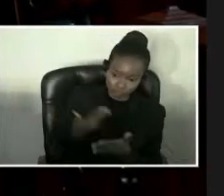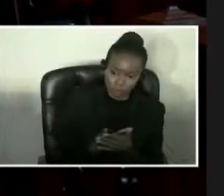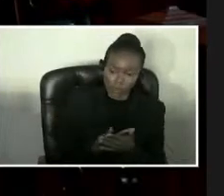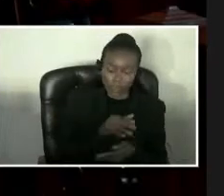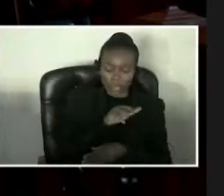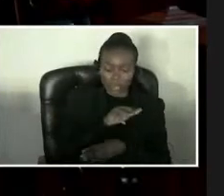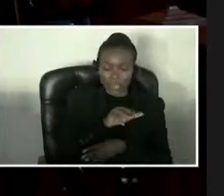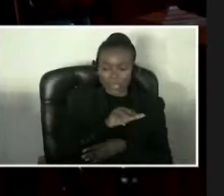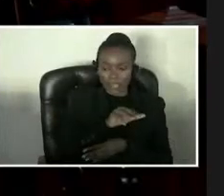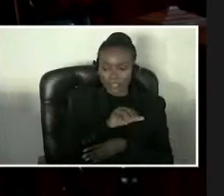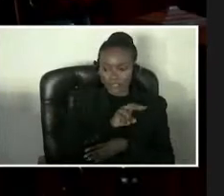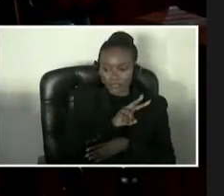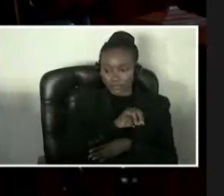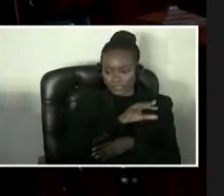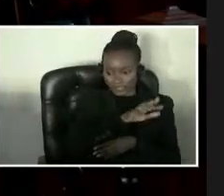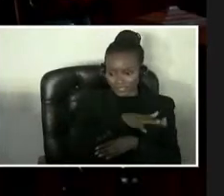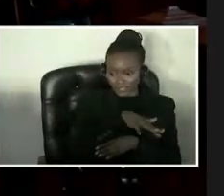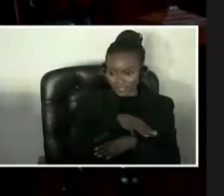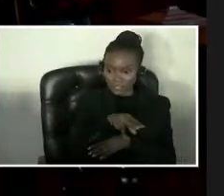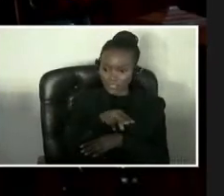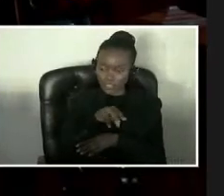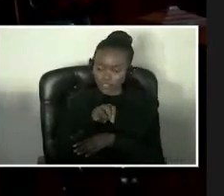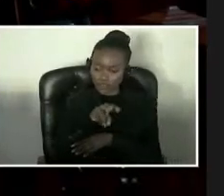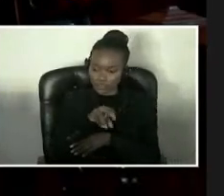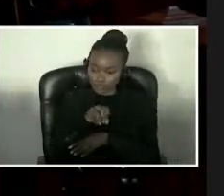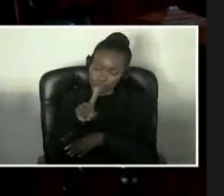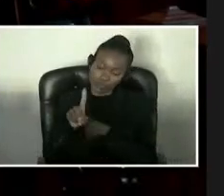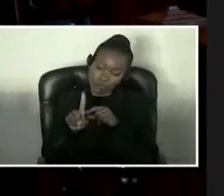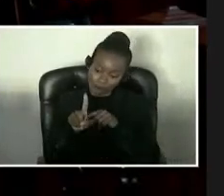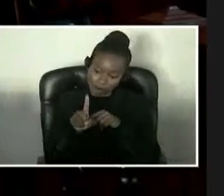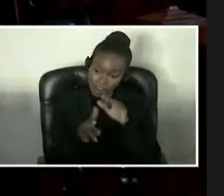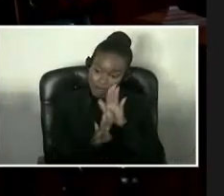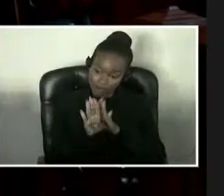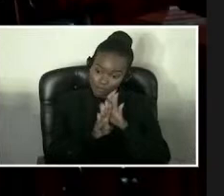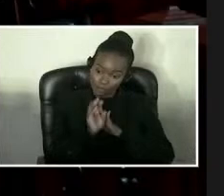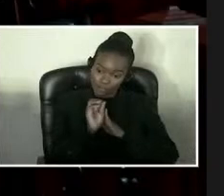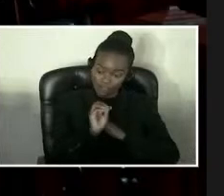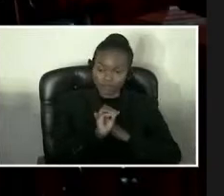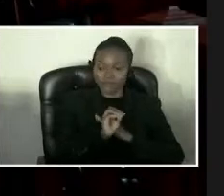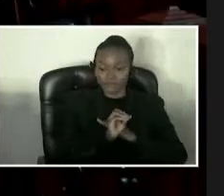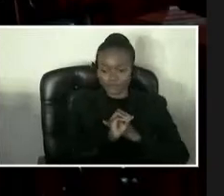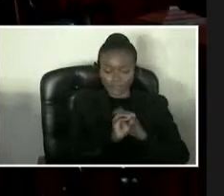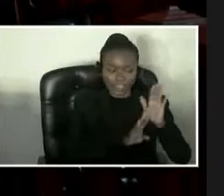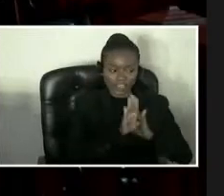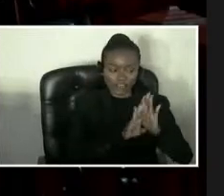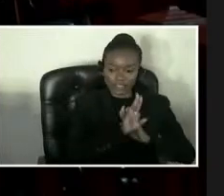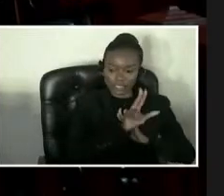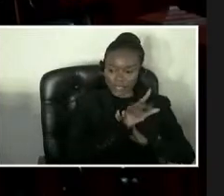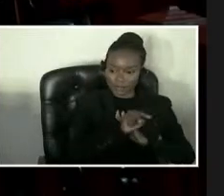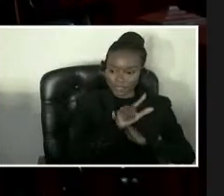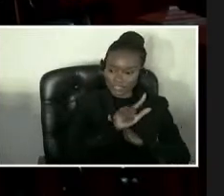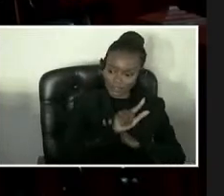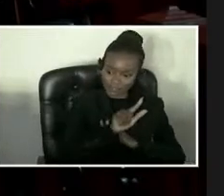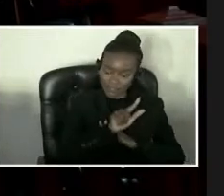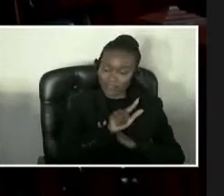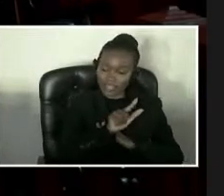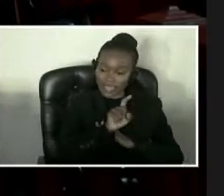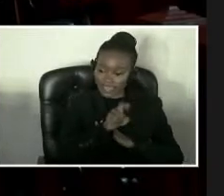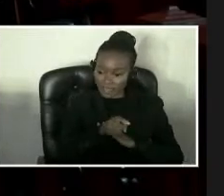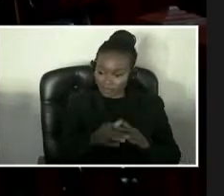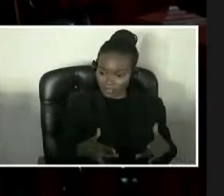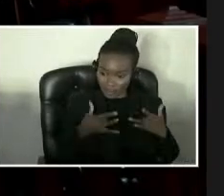2021 within patient early neonatal death rating increased from eight point seven per thousand lives in